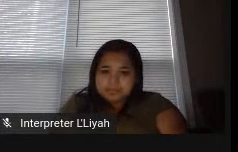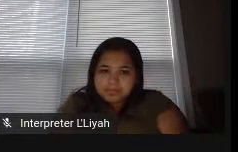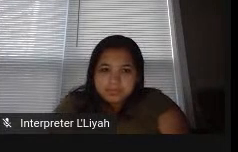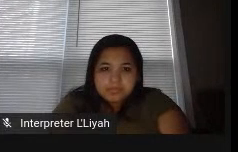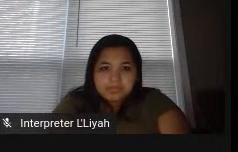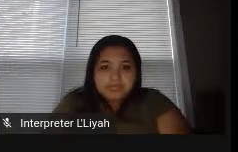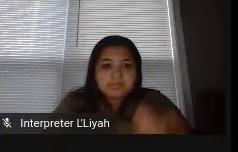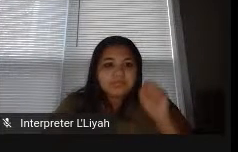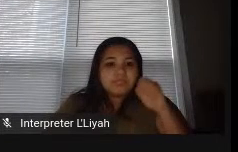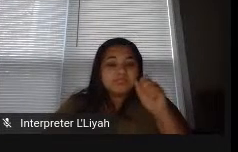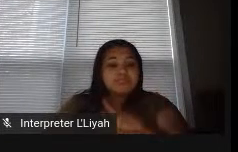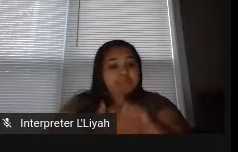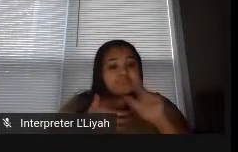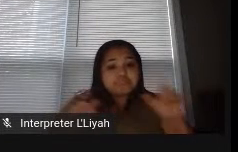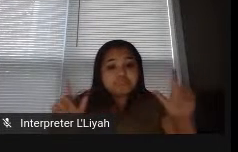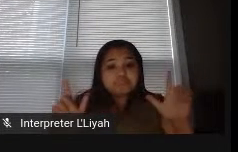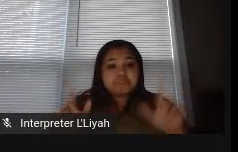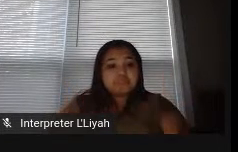So